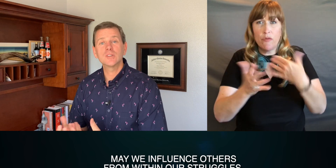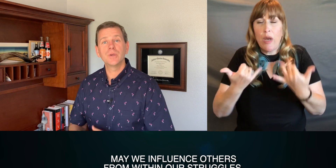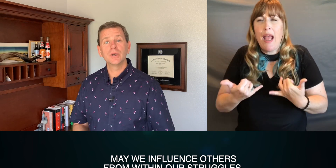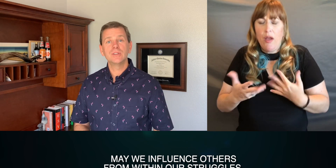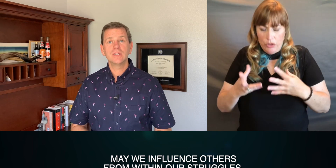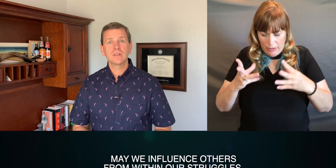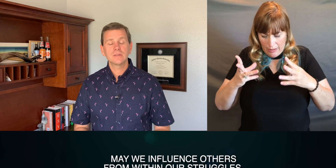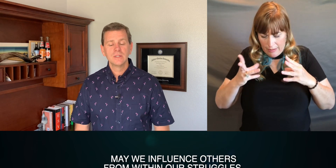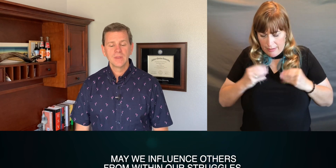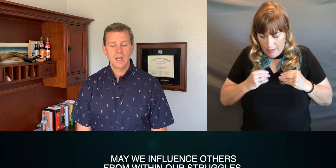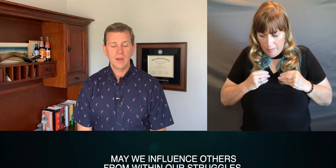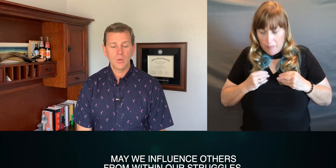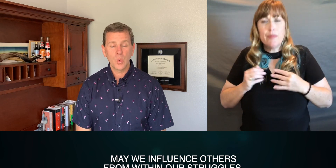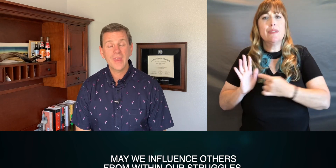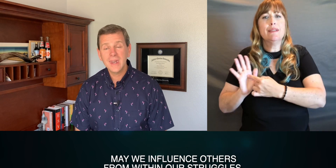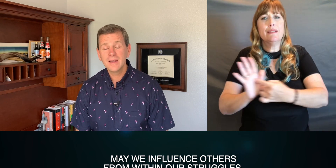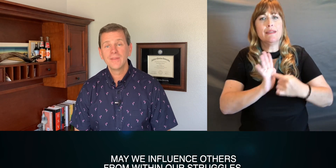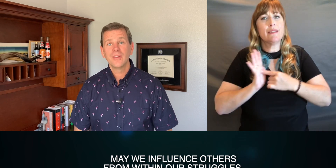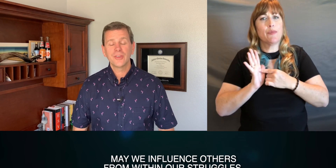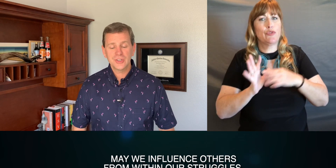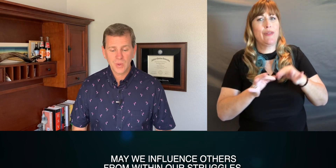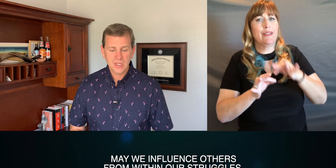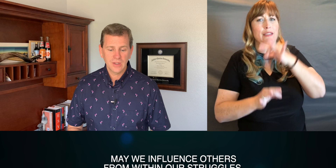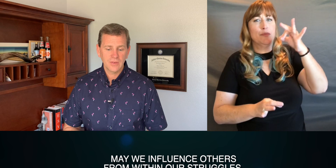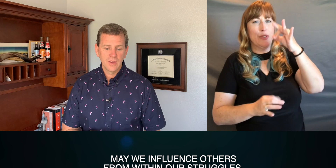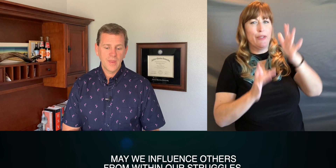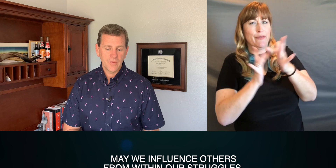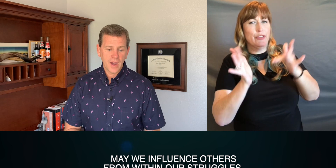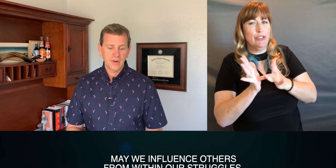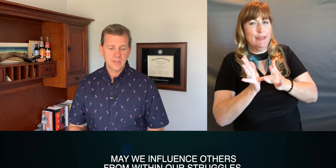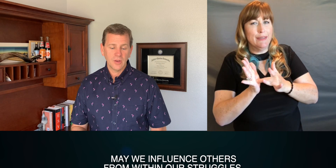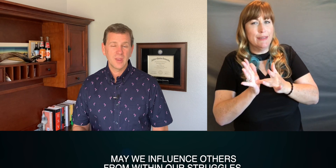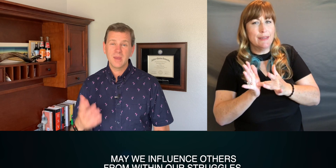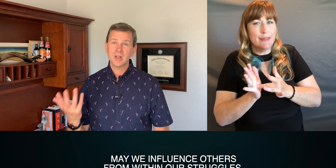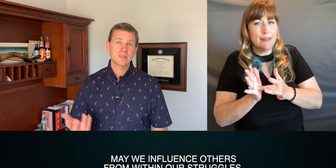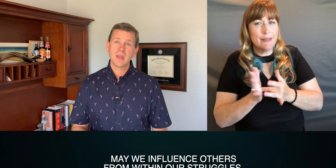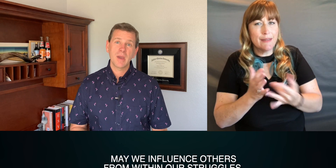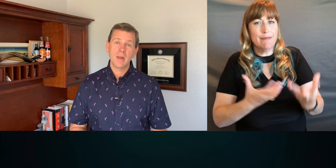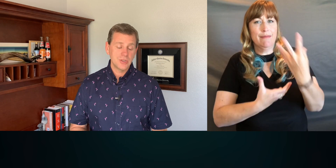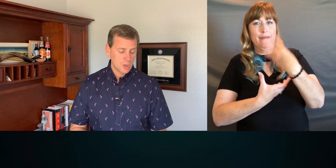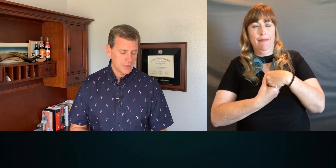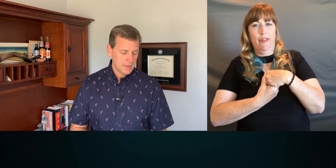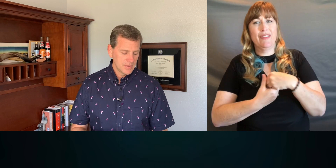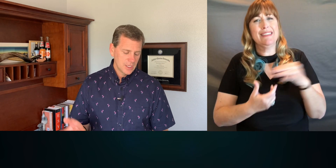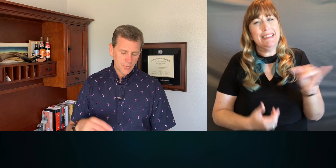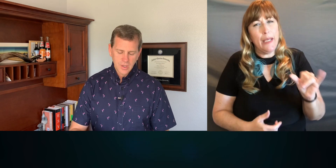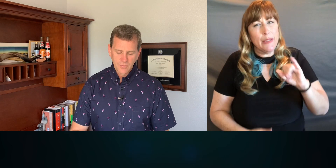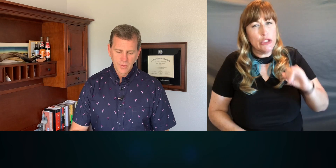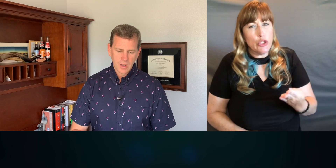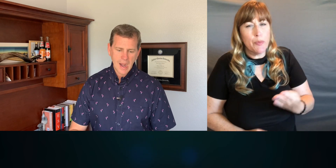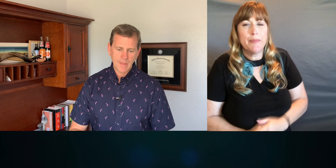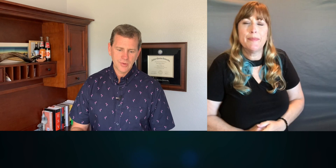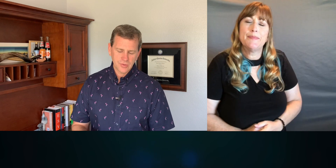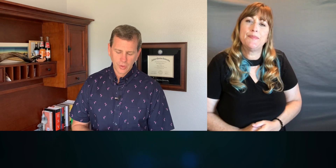demonstrate the spirit of Jesus within the situations that we find ourselves in, much the same manner that Job did. You know,